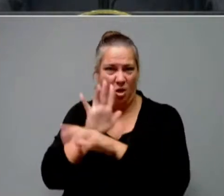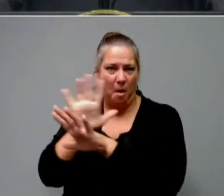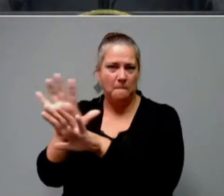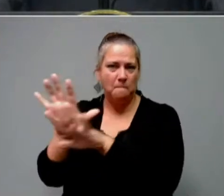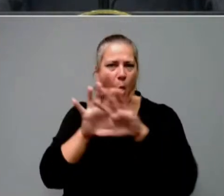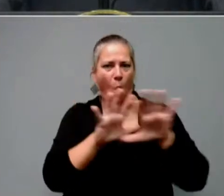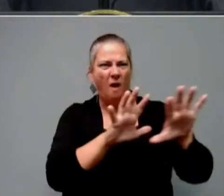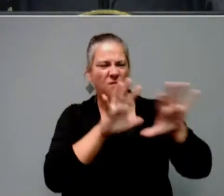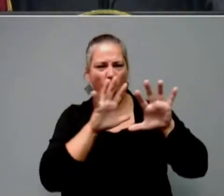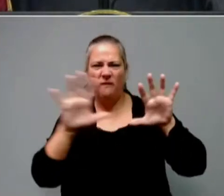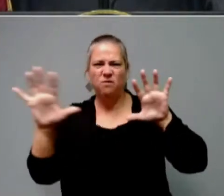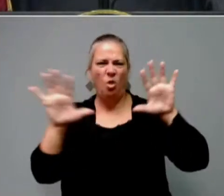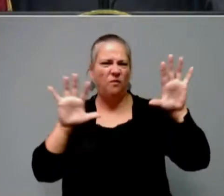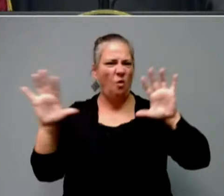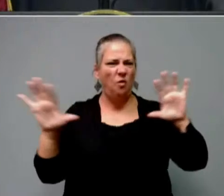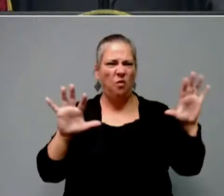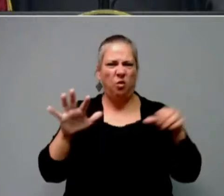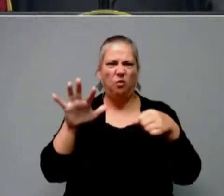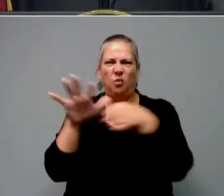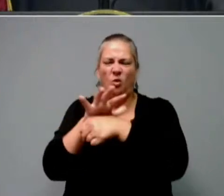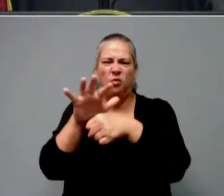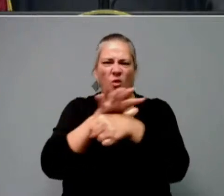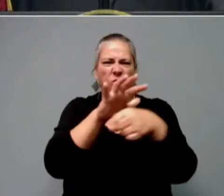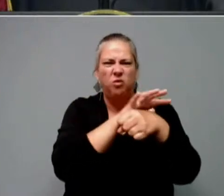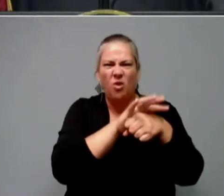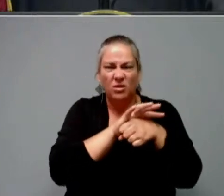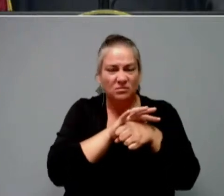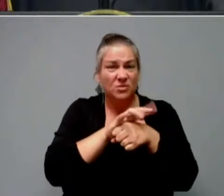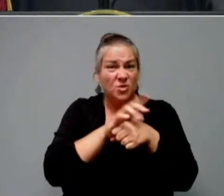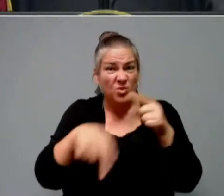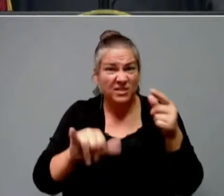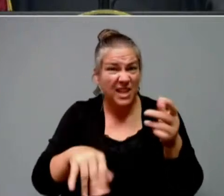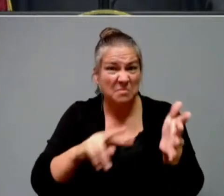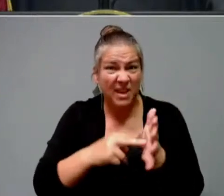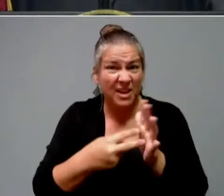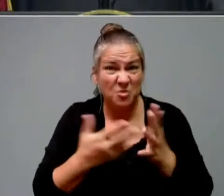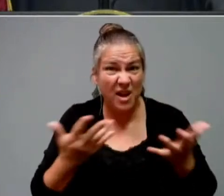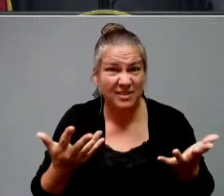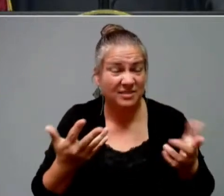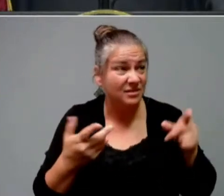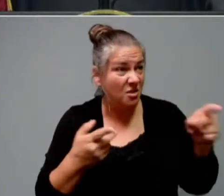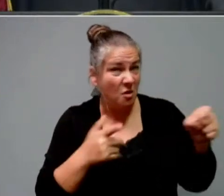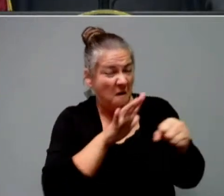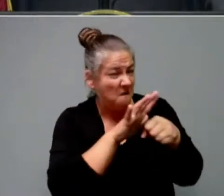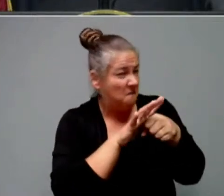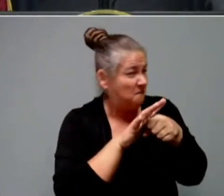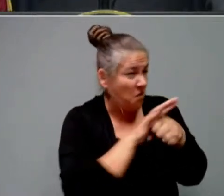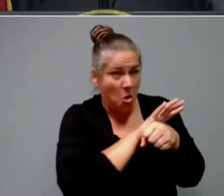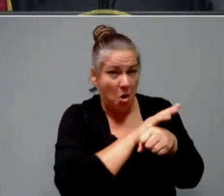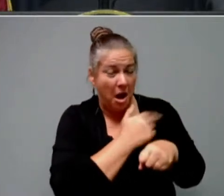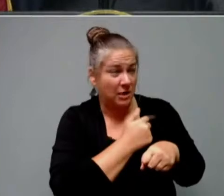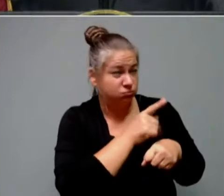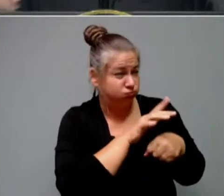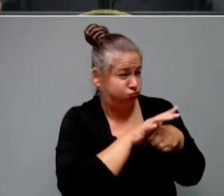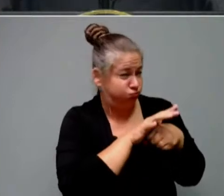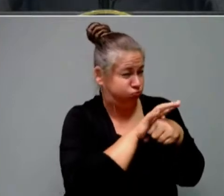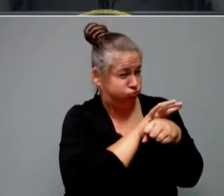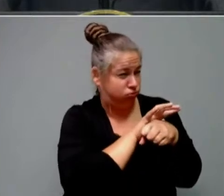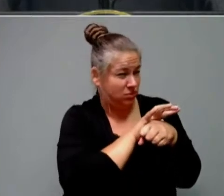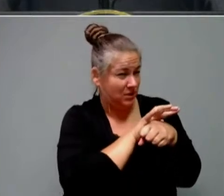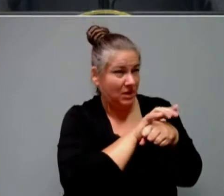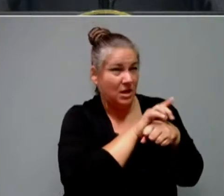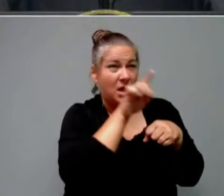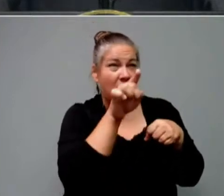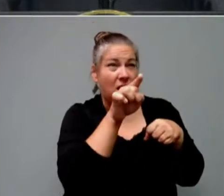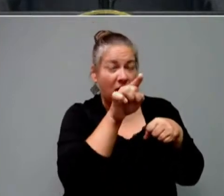Commonwealth. And what will that mean is it's one facility fully full 1 week and very, very close the next, while the next one in the